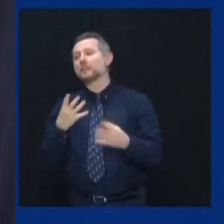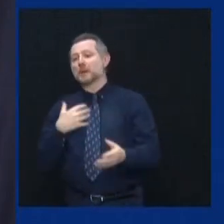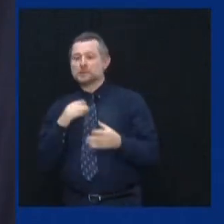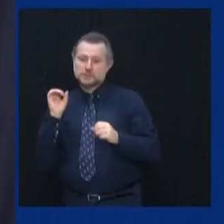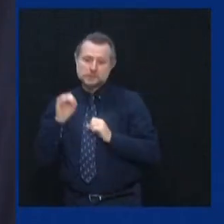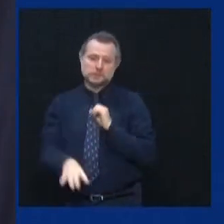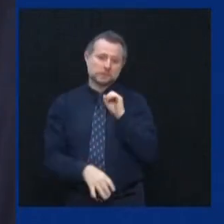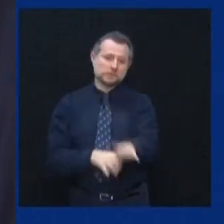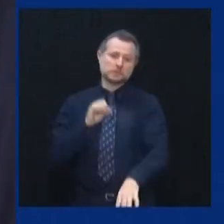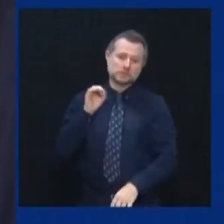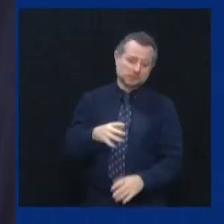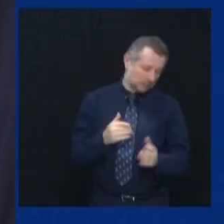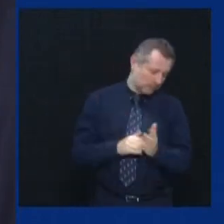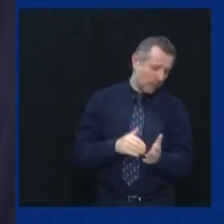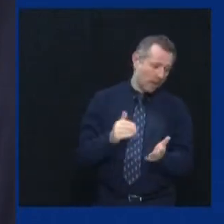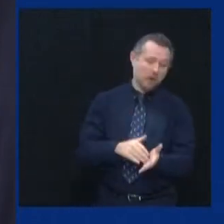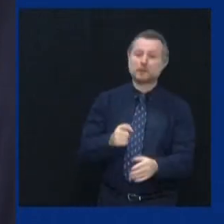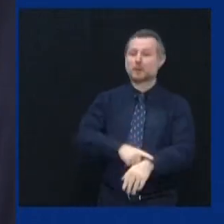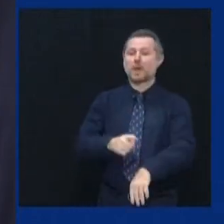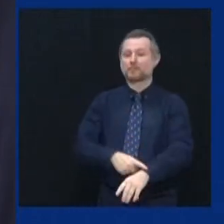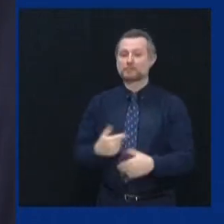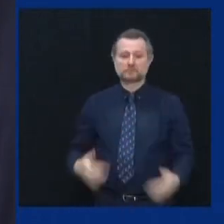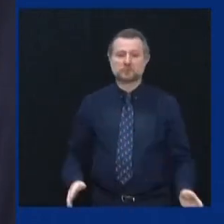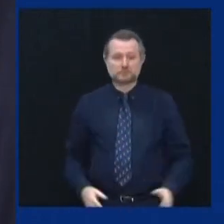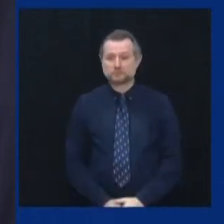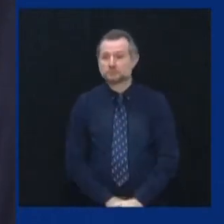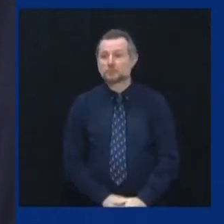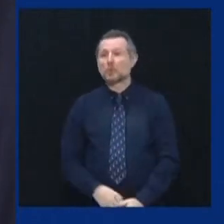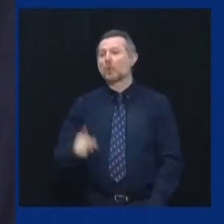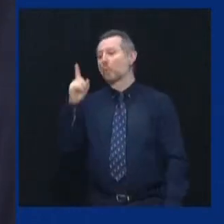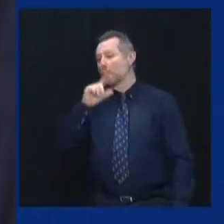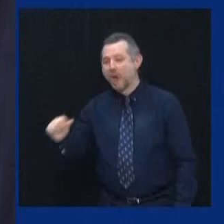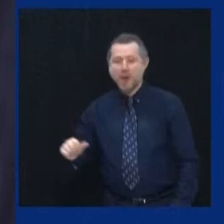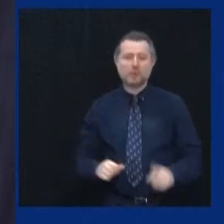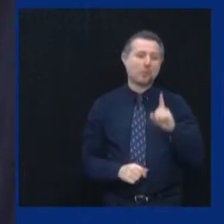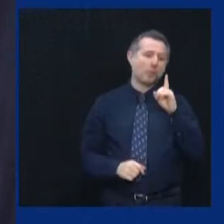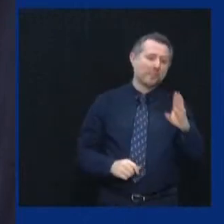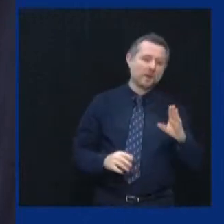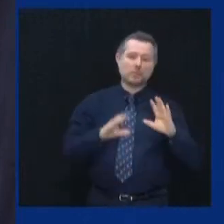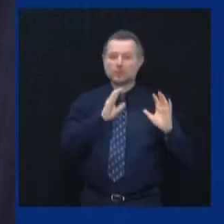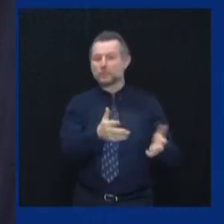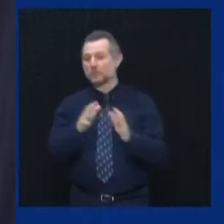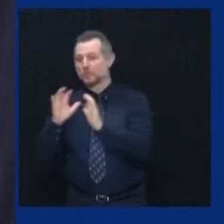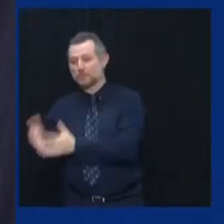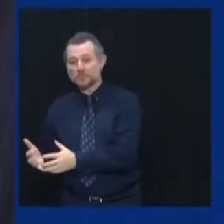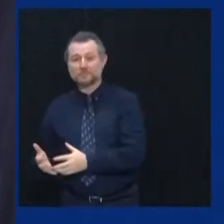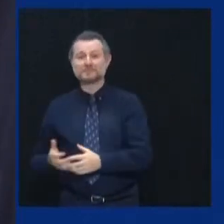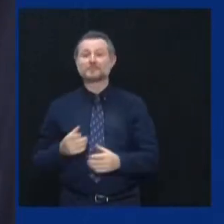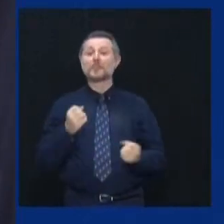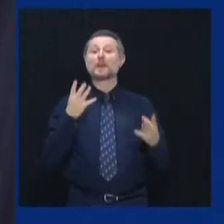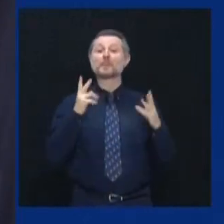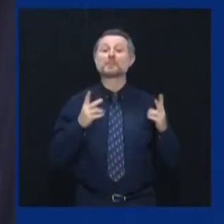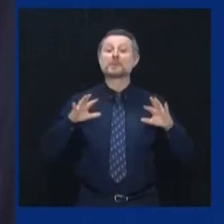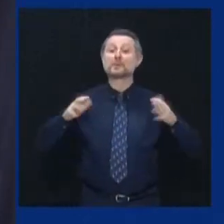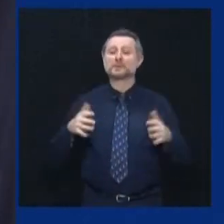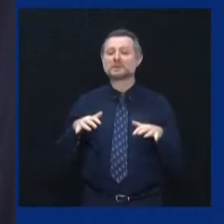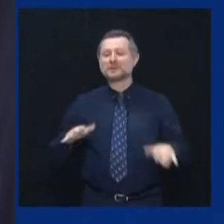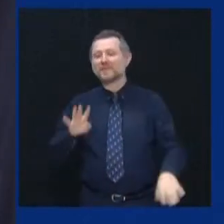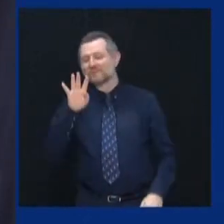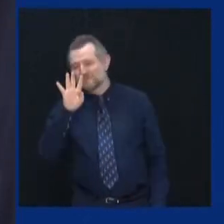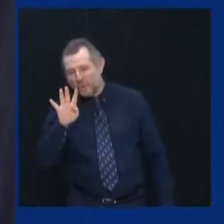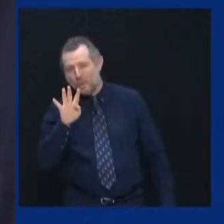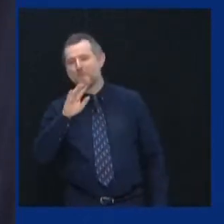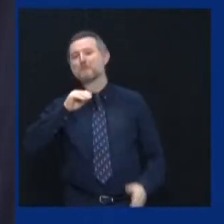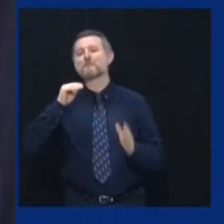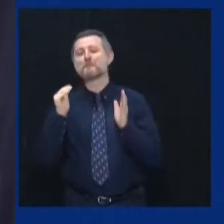the universe of 1A, 1B is 4 million people.